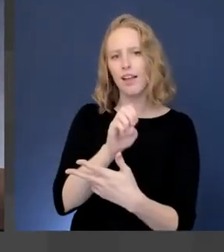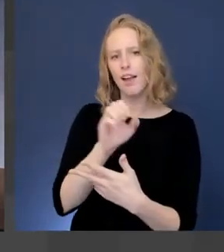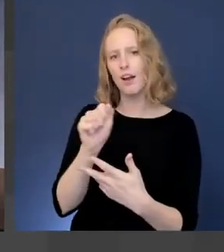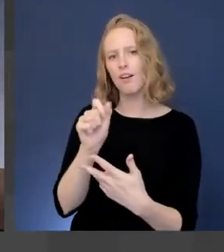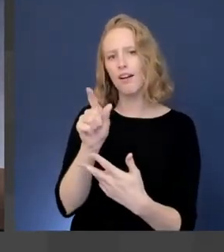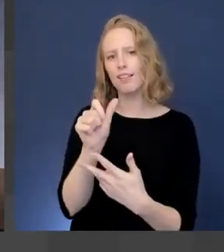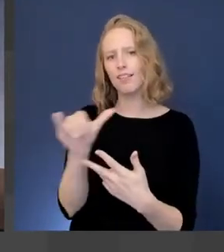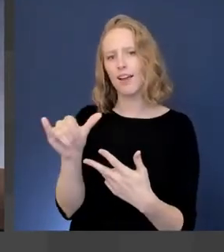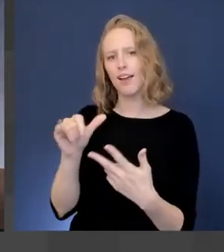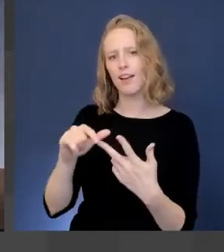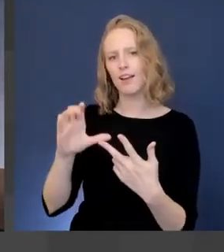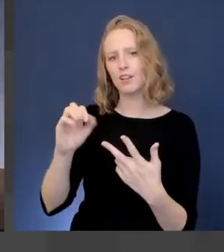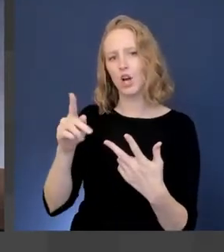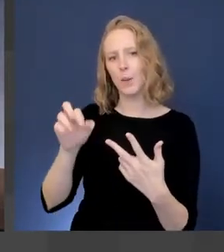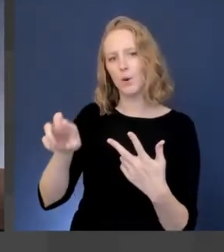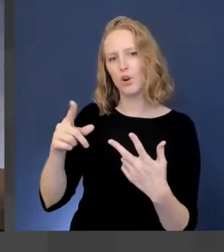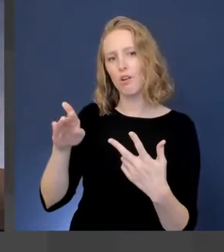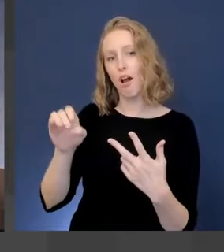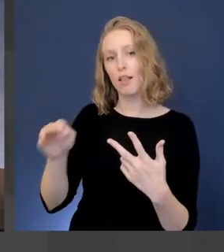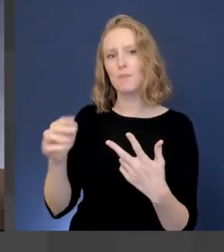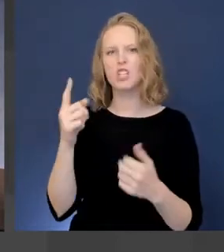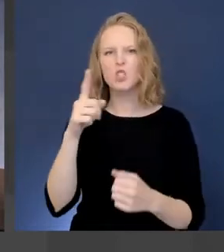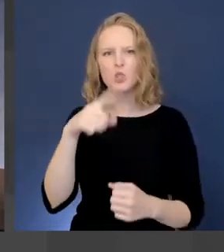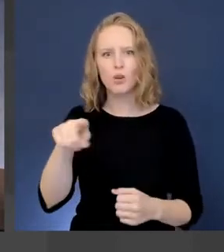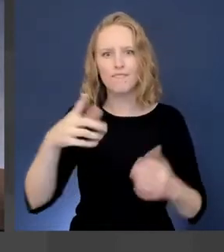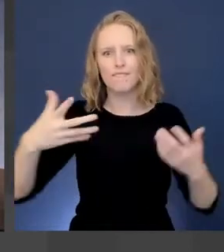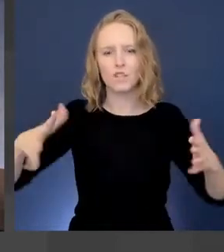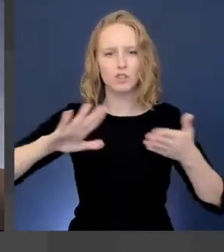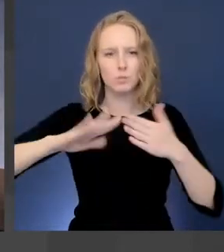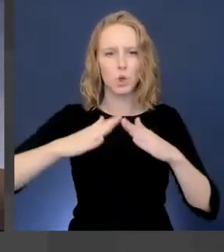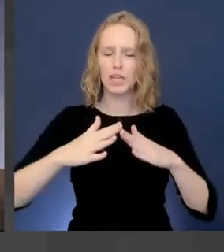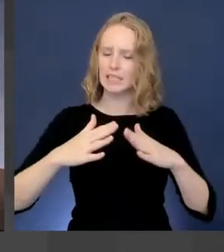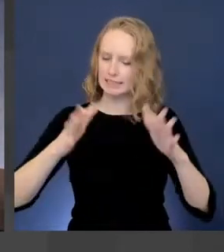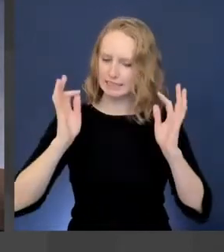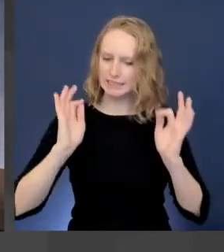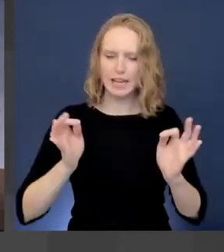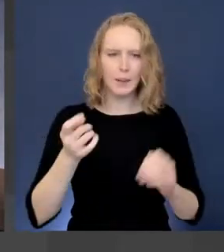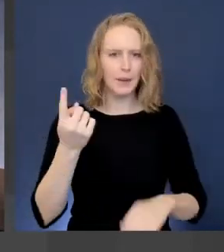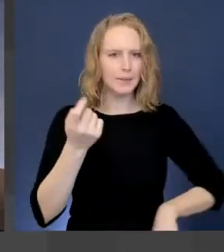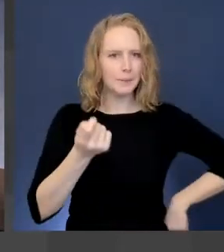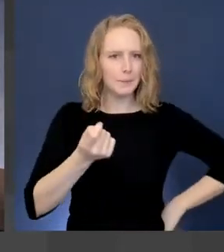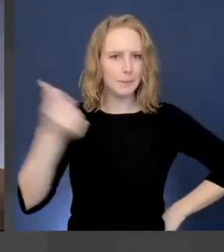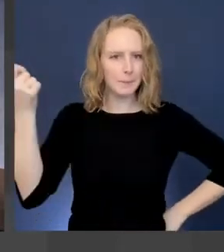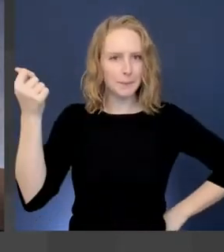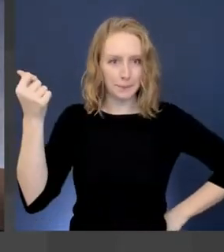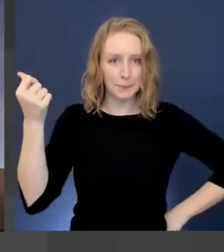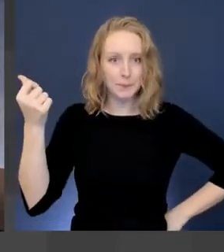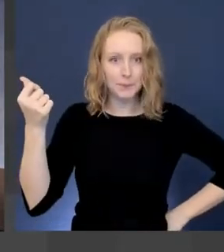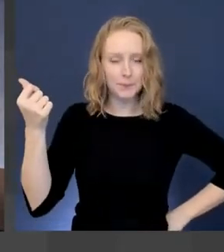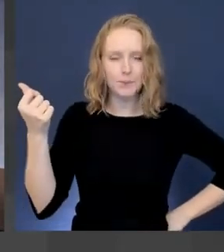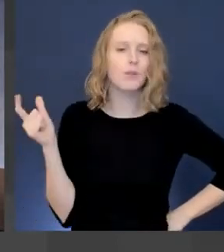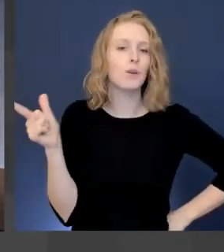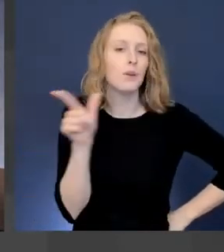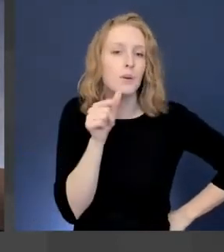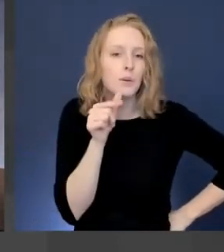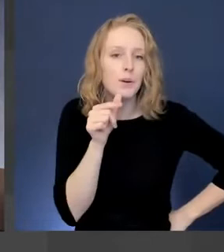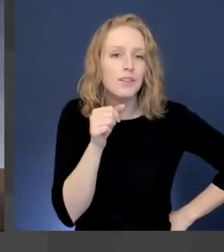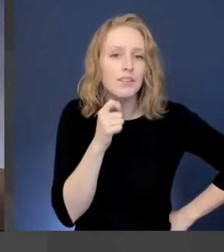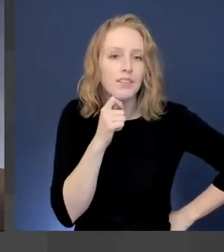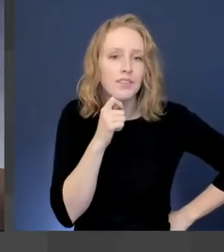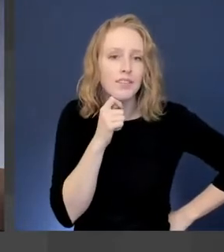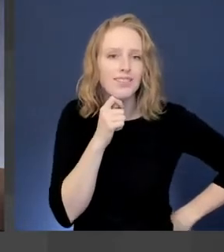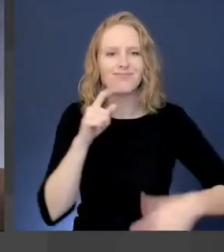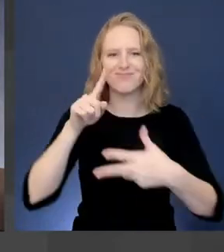But you, the community, have spoken, and now one mob must leave the race. And that mob is the